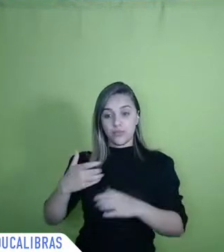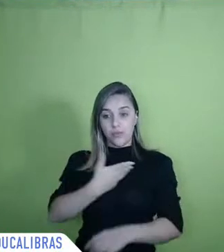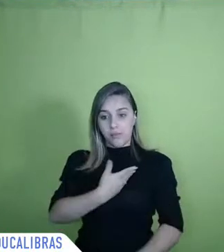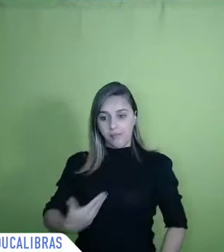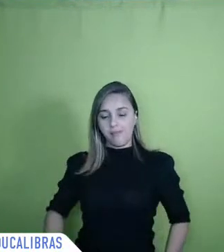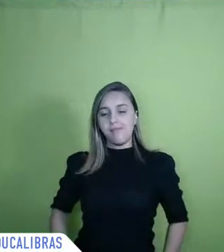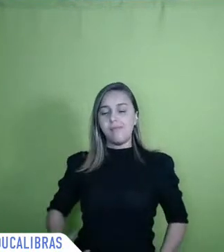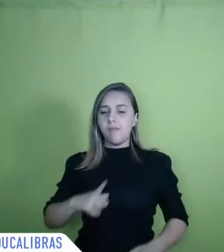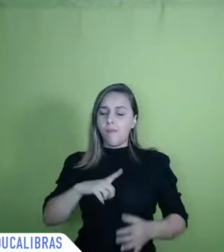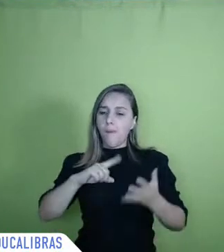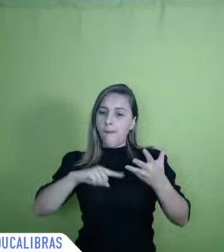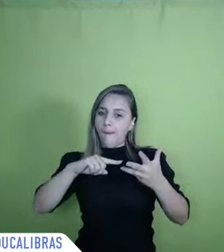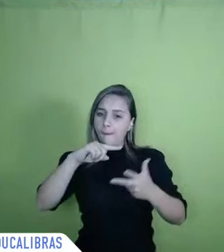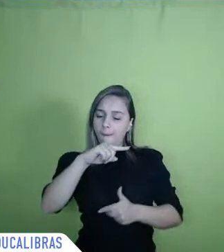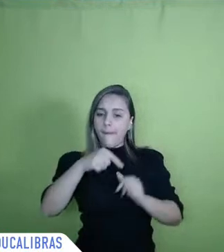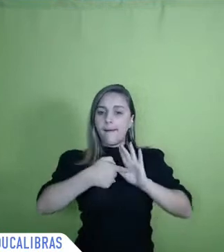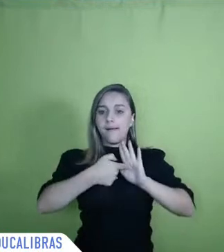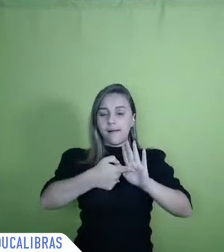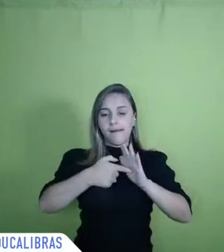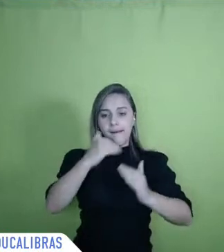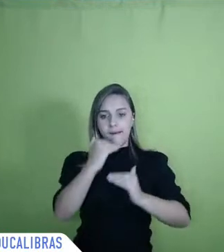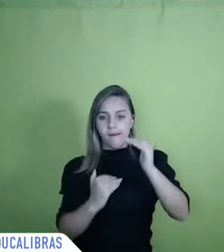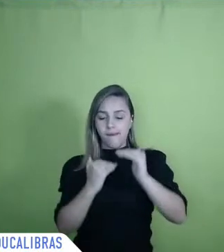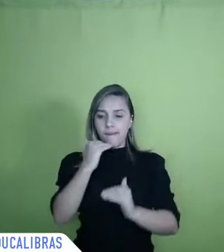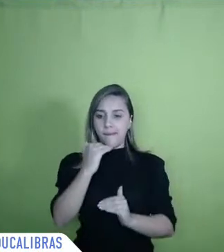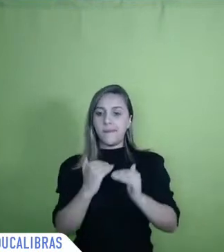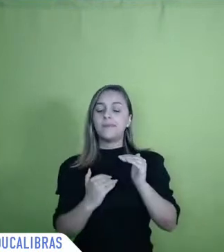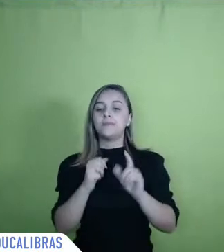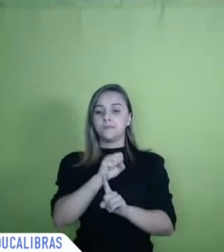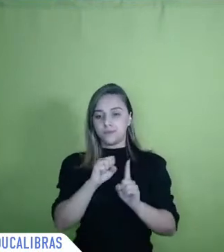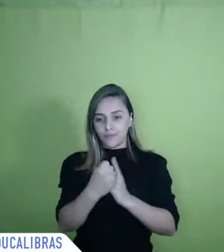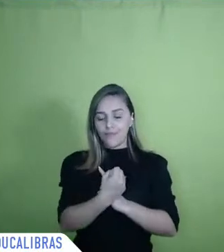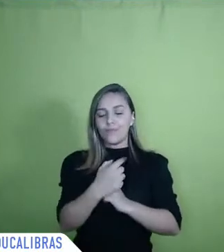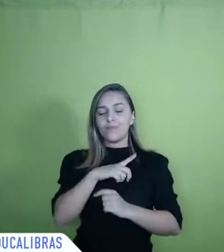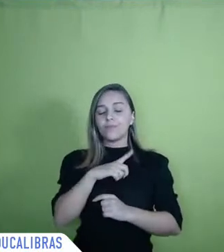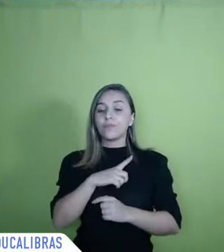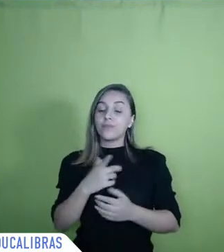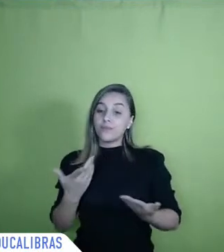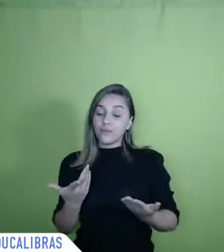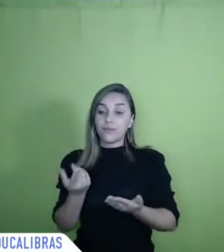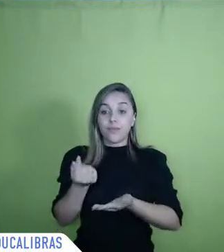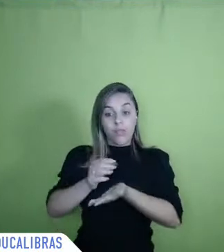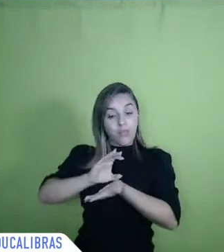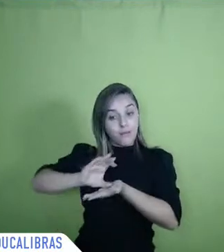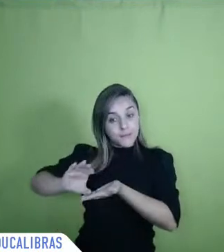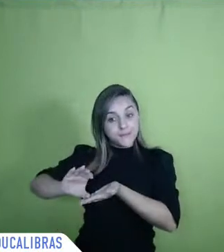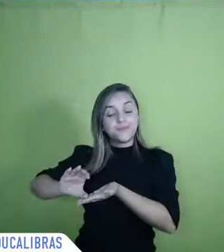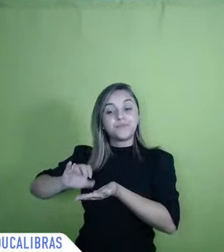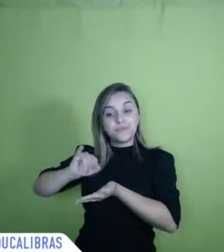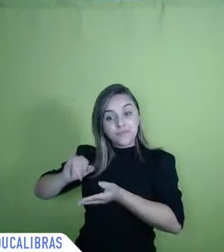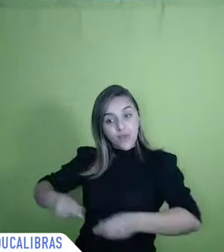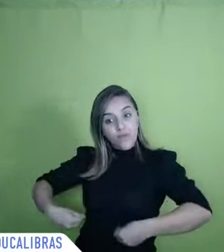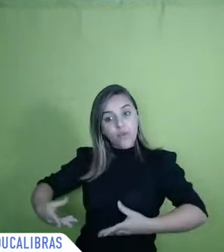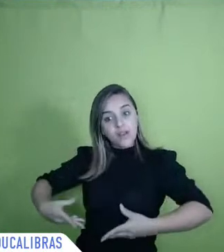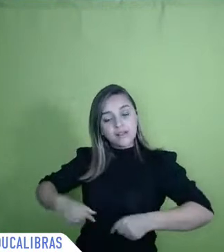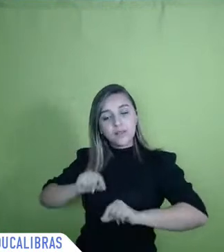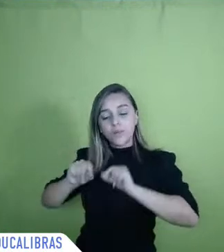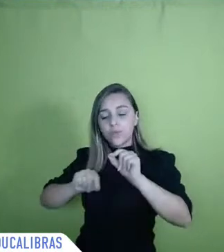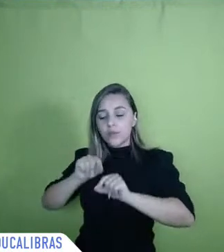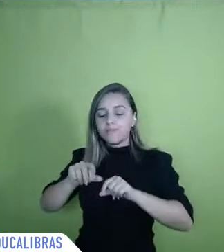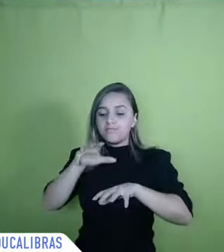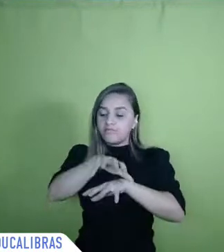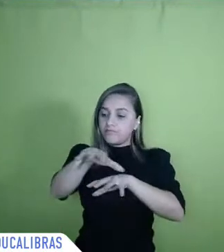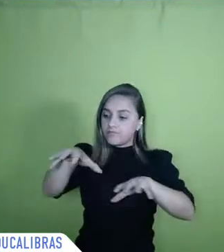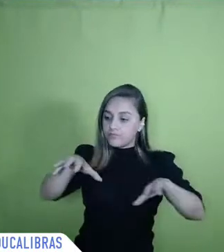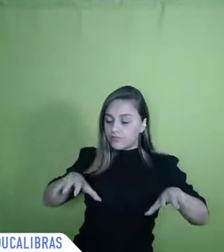level. And I think this distribution should be defined based on indicators from